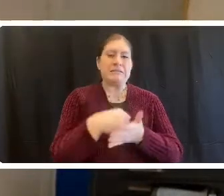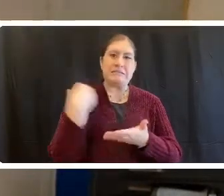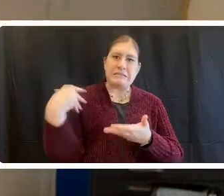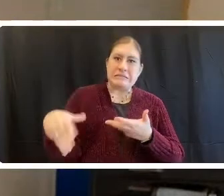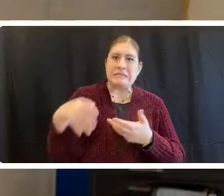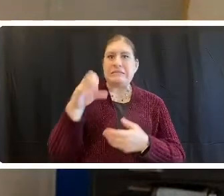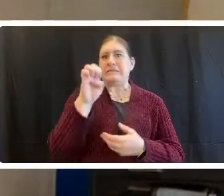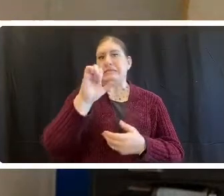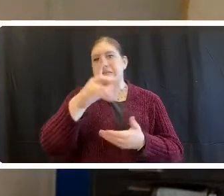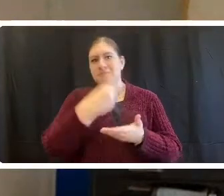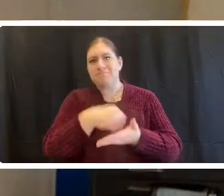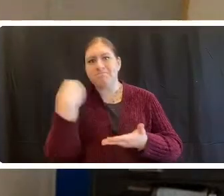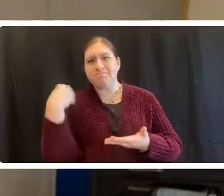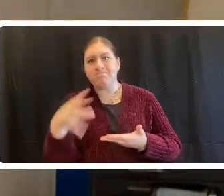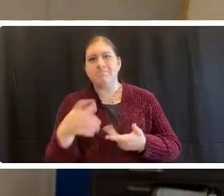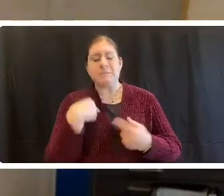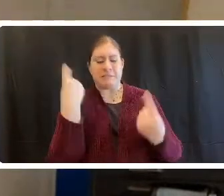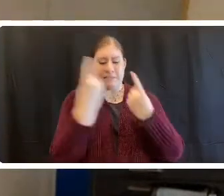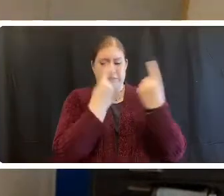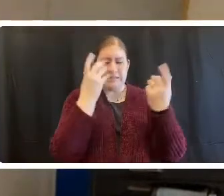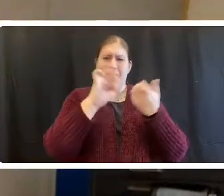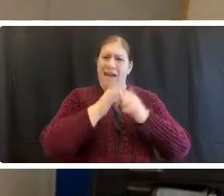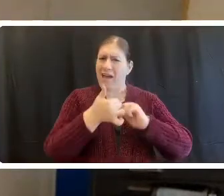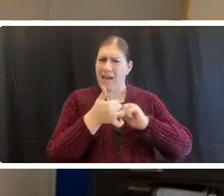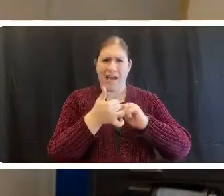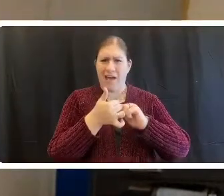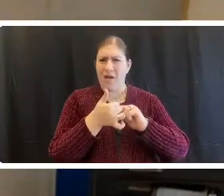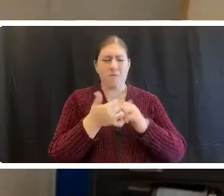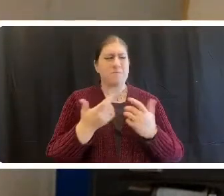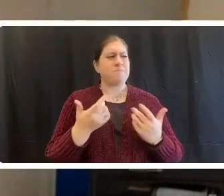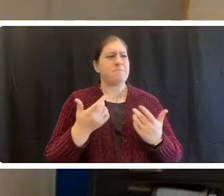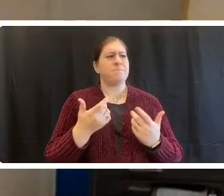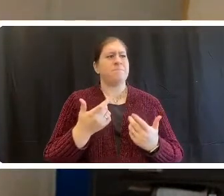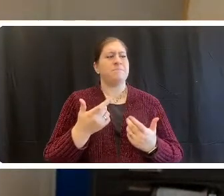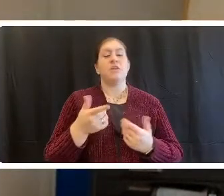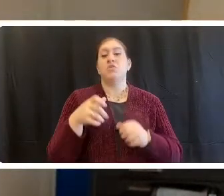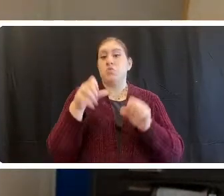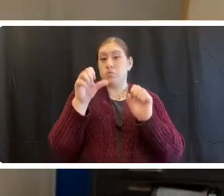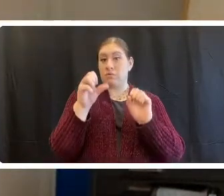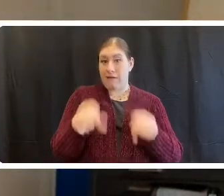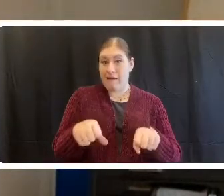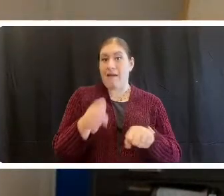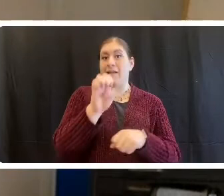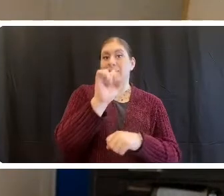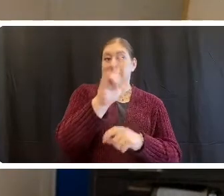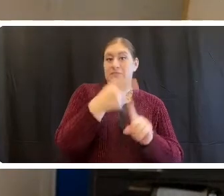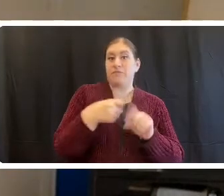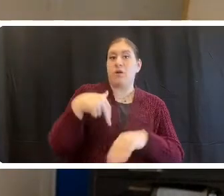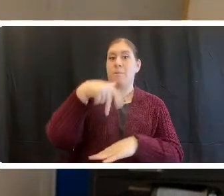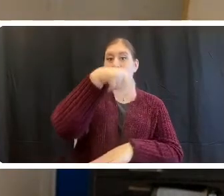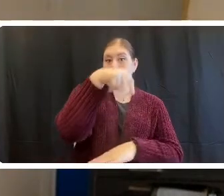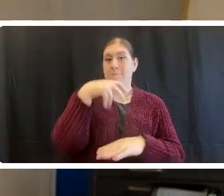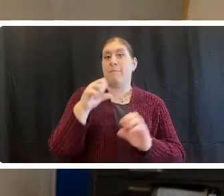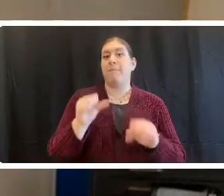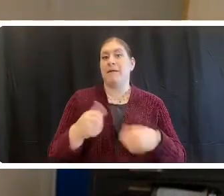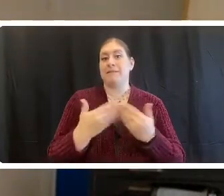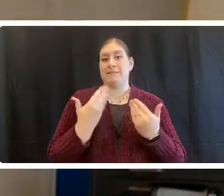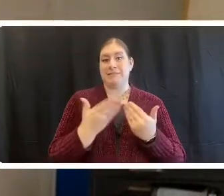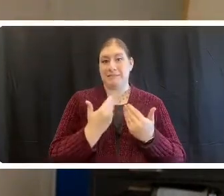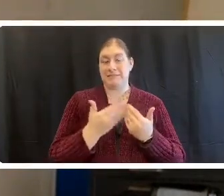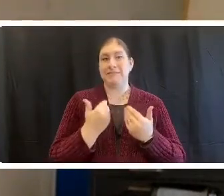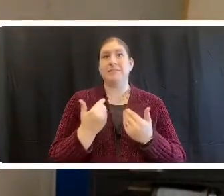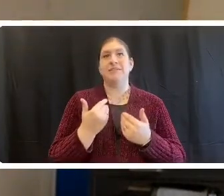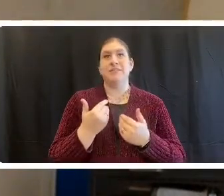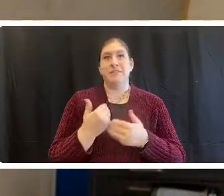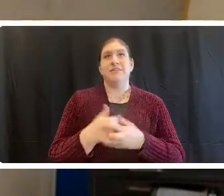easel. So I was thinking, I guess you could make an easel out of a step ladder. So don't you